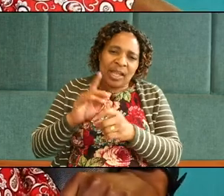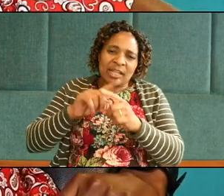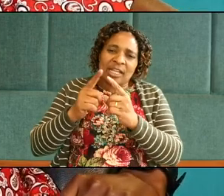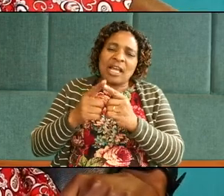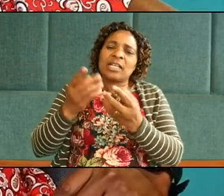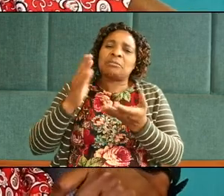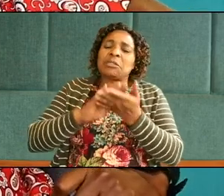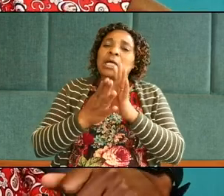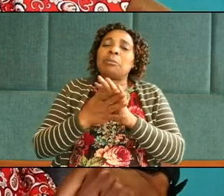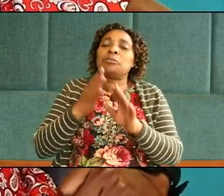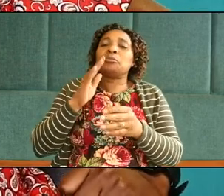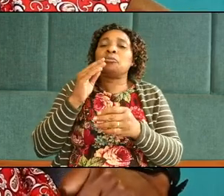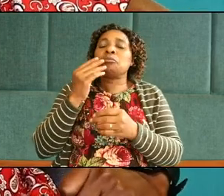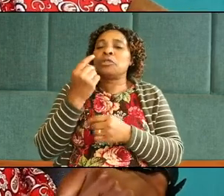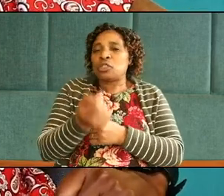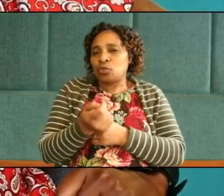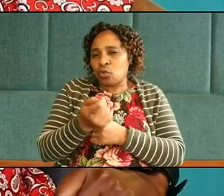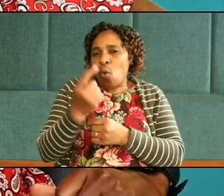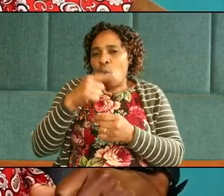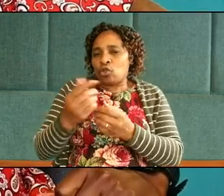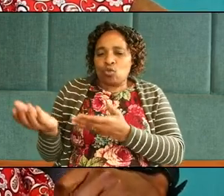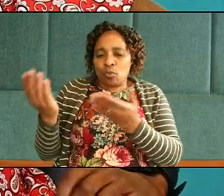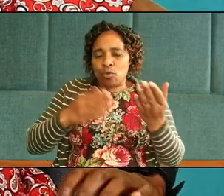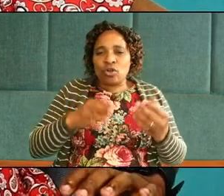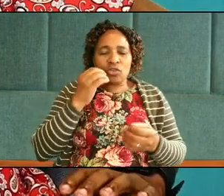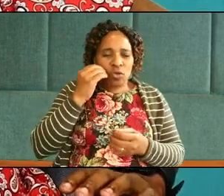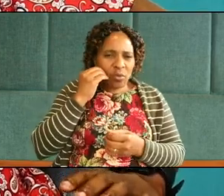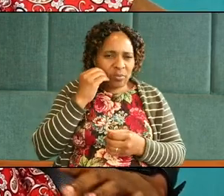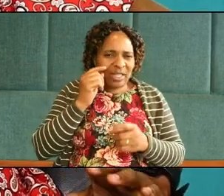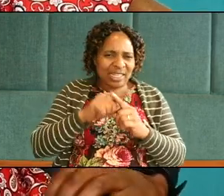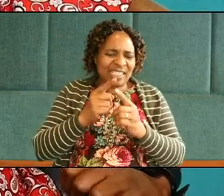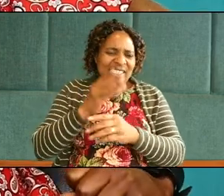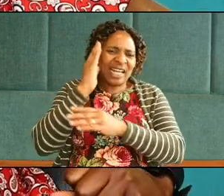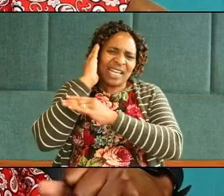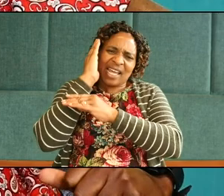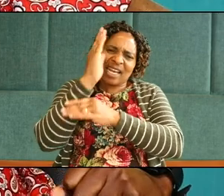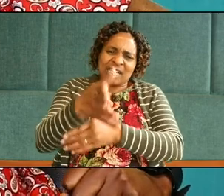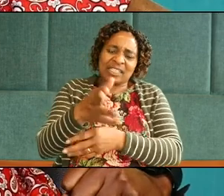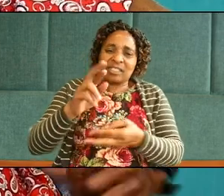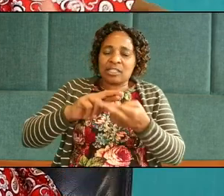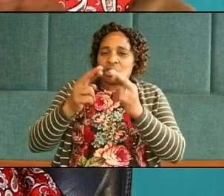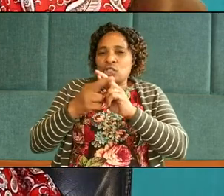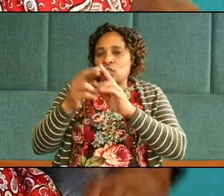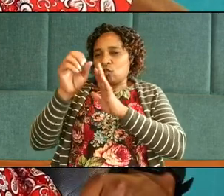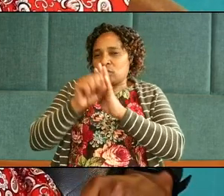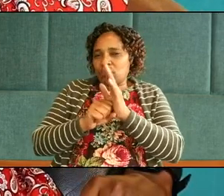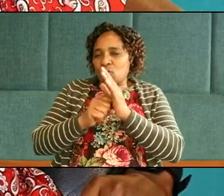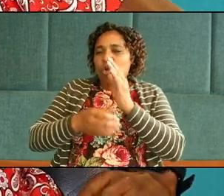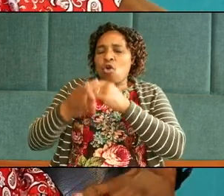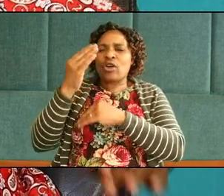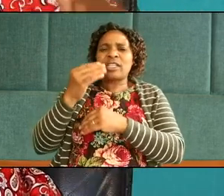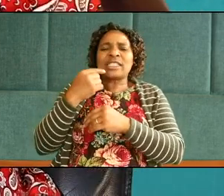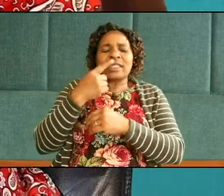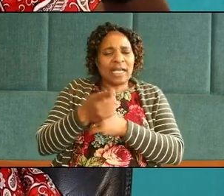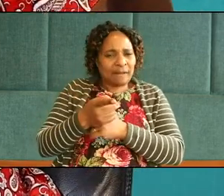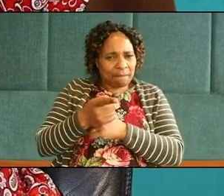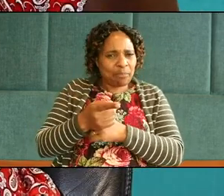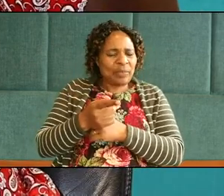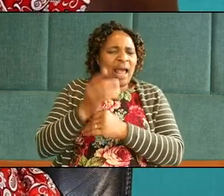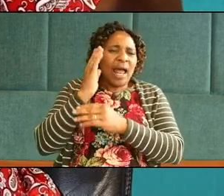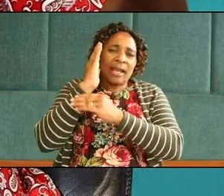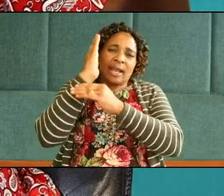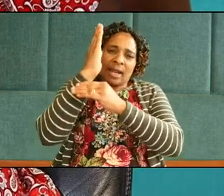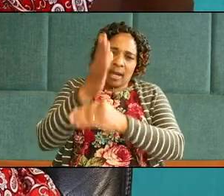be little. You know, what you brought home. And so there is a direct correlation here, ladies and gentlemen. God is actually saying there is a